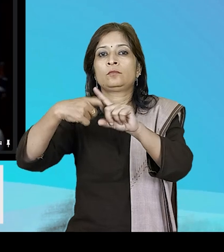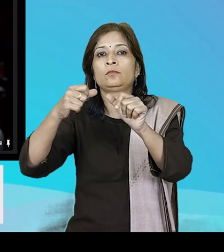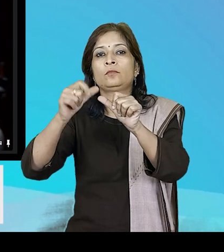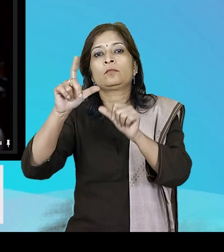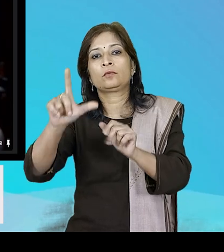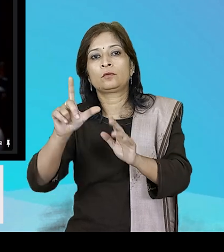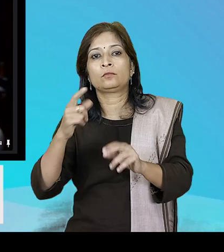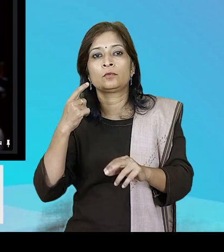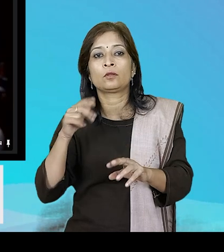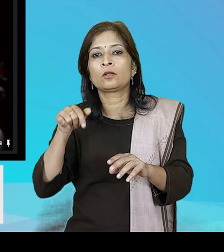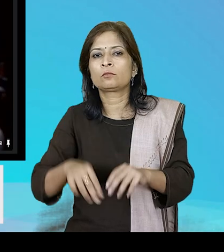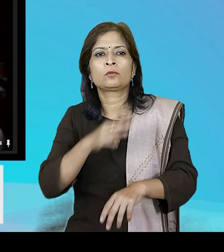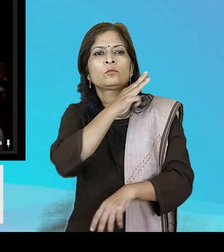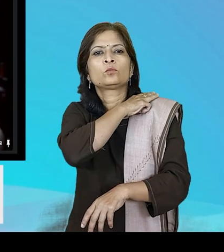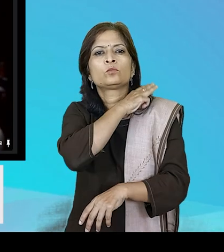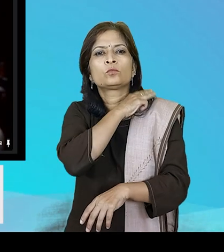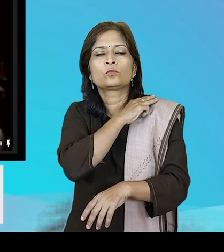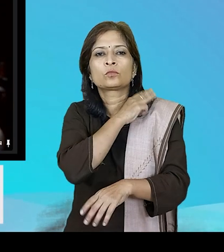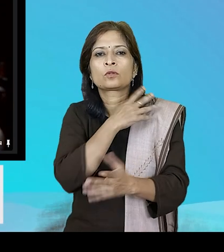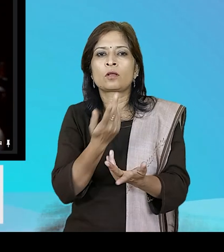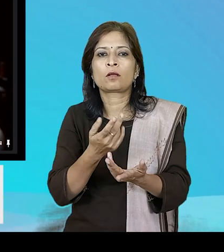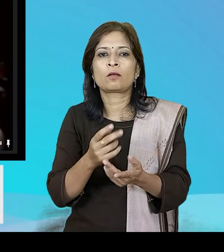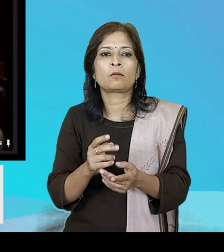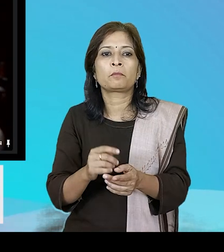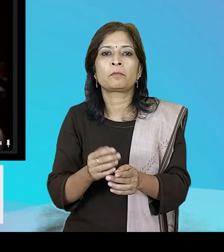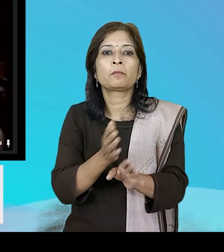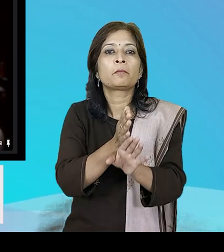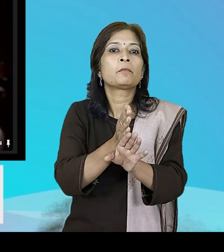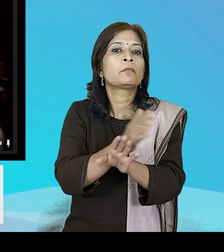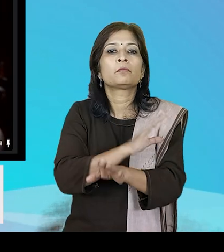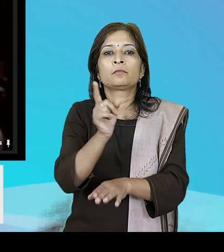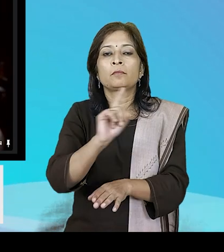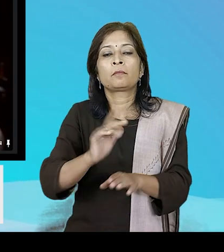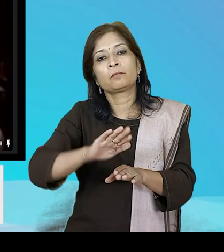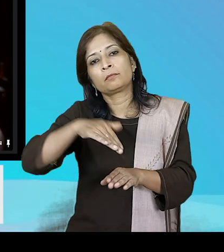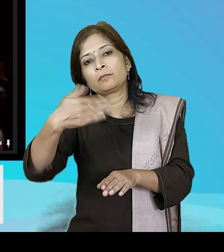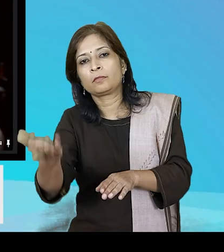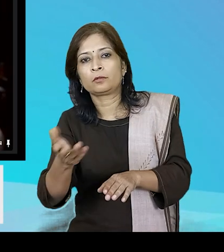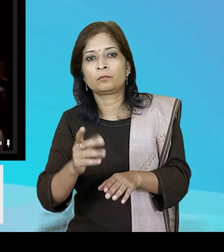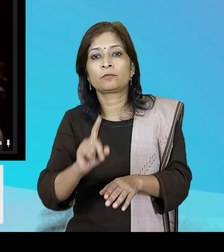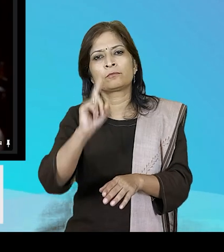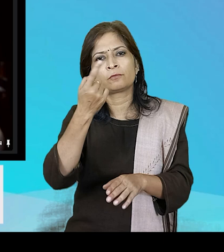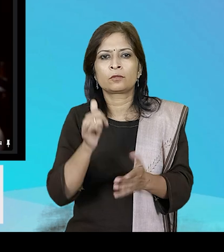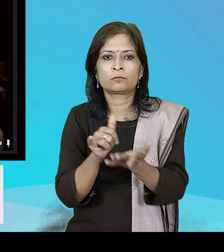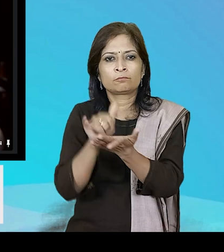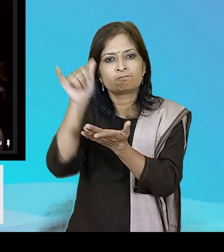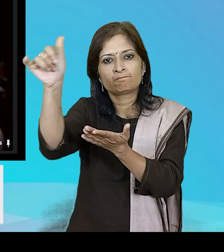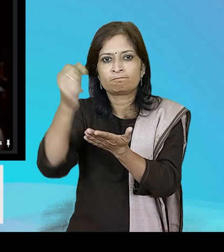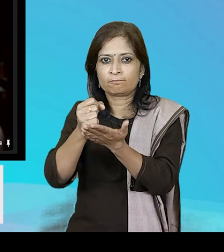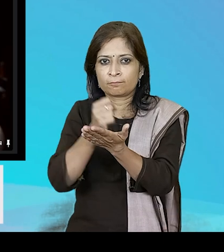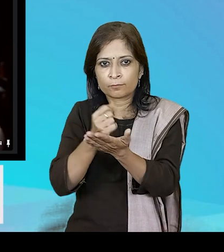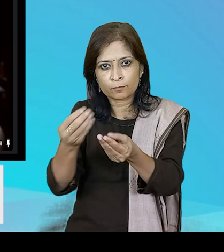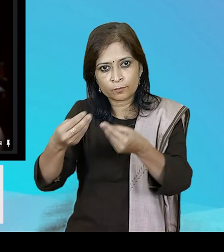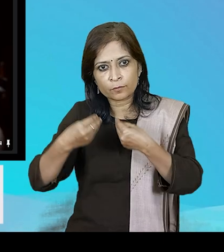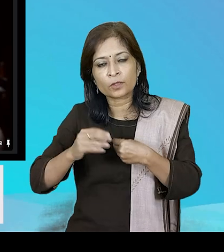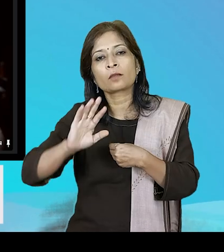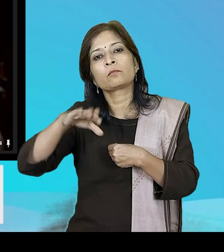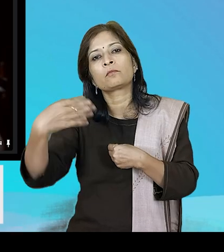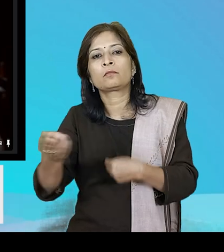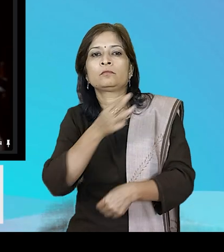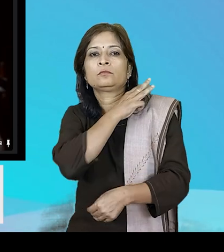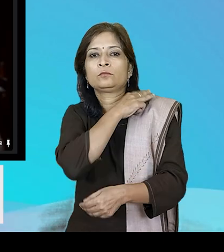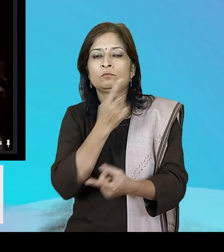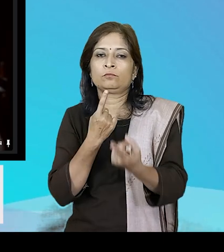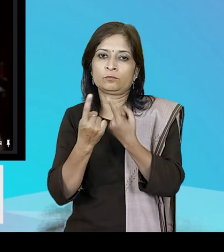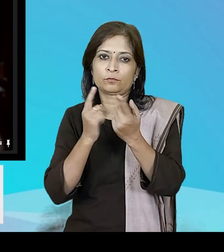offer, which is when police verification happens after the issue of the passport. So fees is also